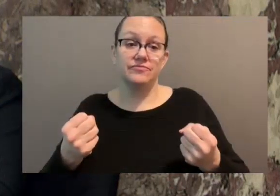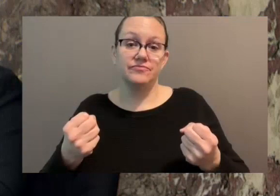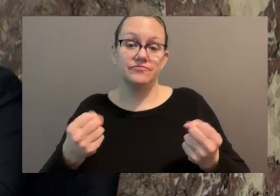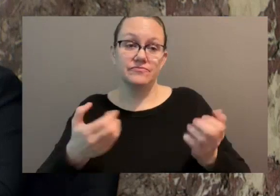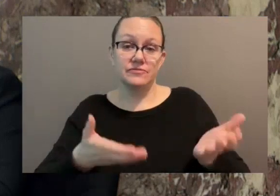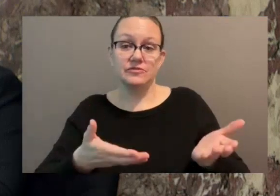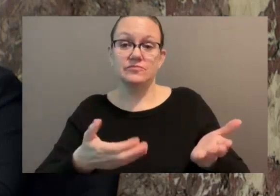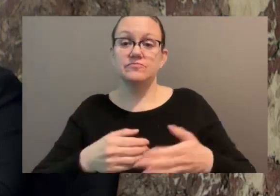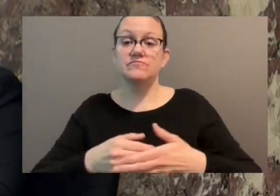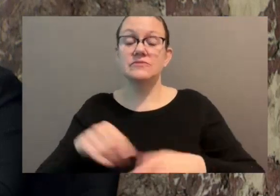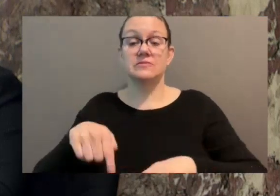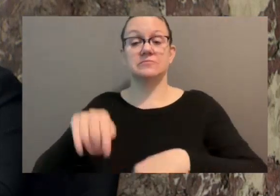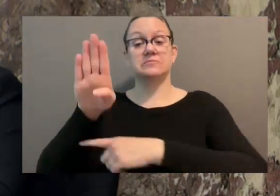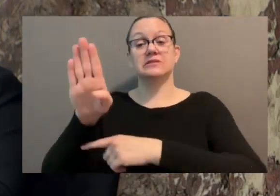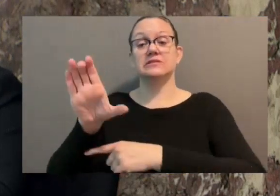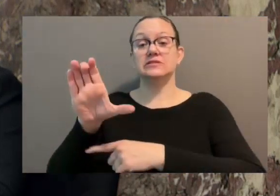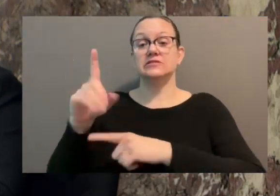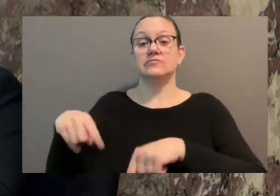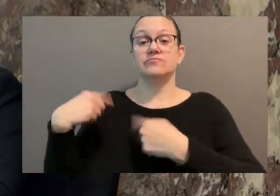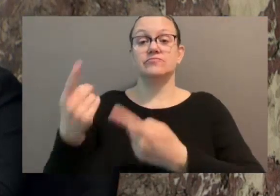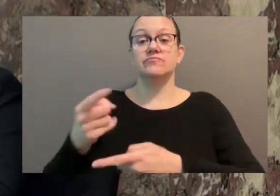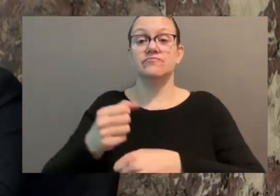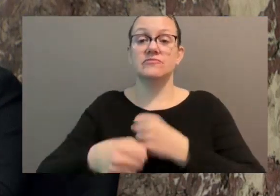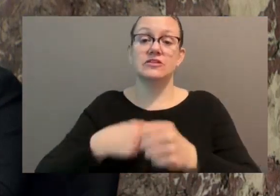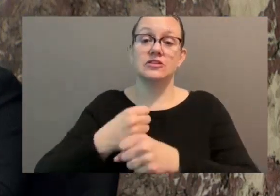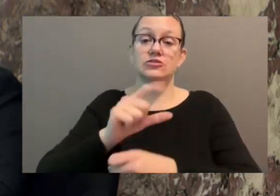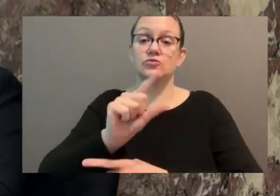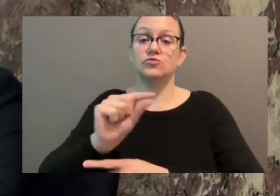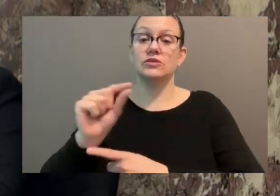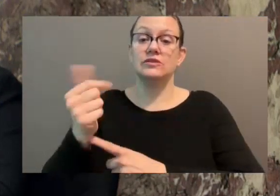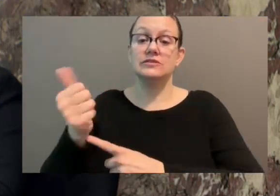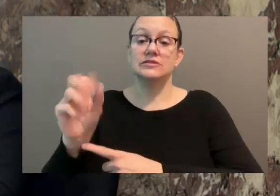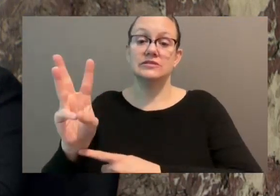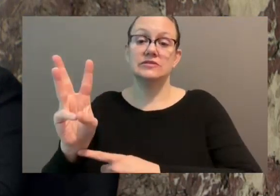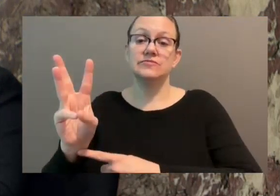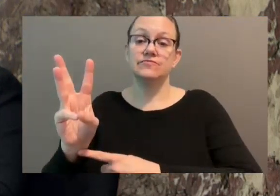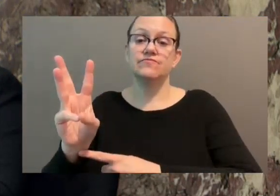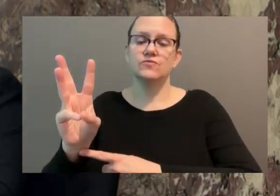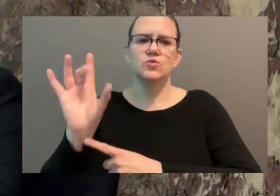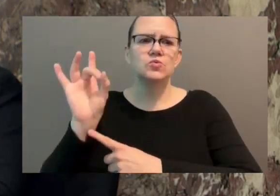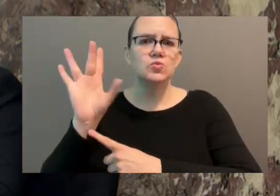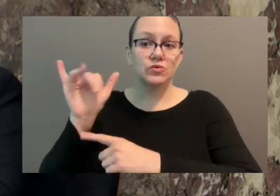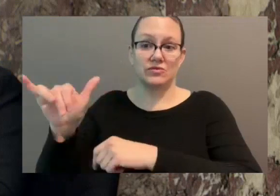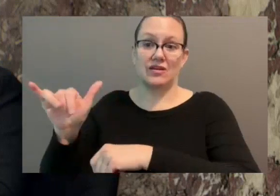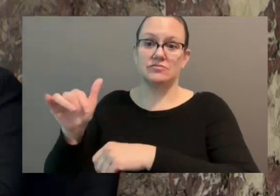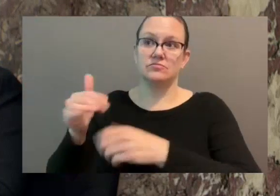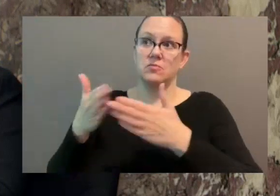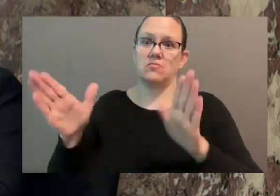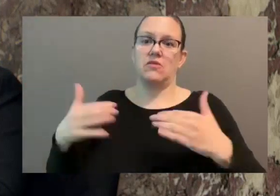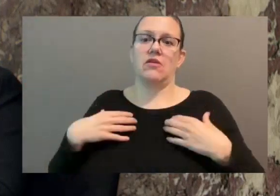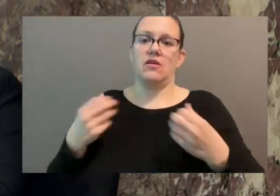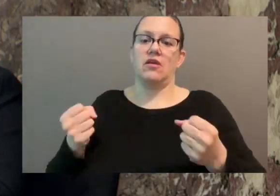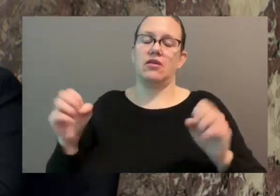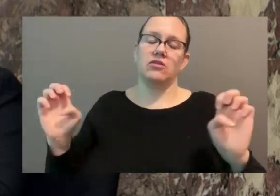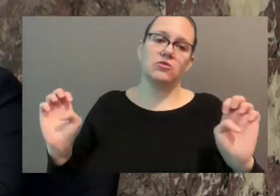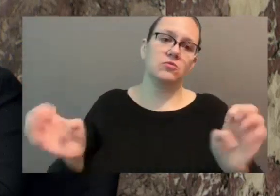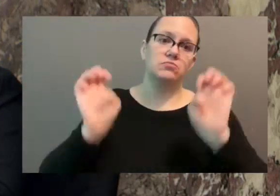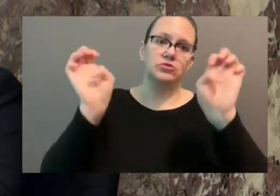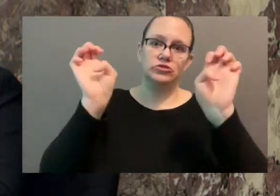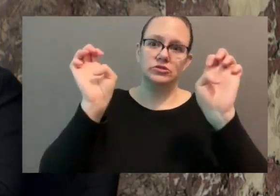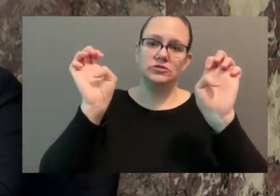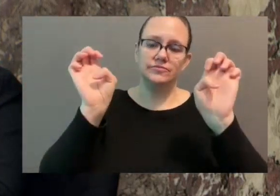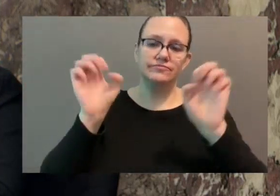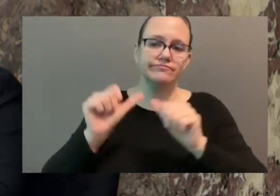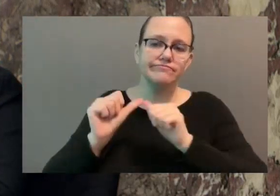has been in a public health emergency with respect to overdose, Honourable Speaker. We know of the thousands of people who have